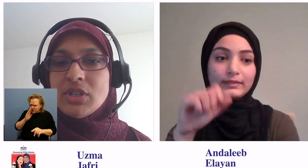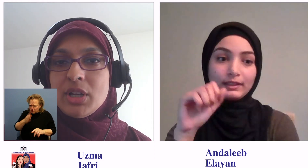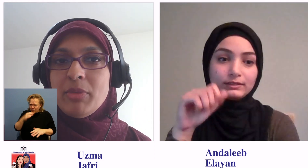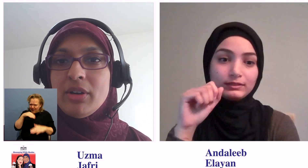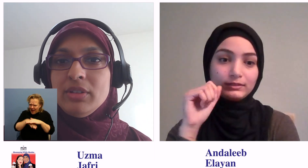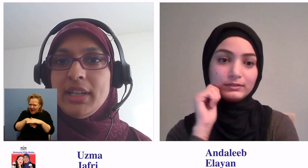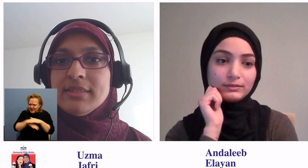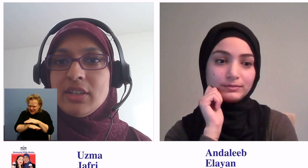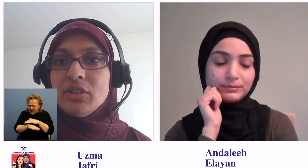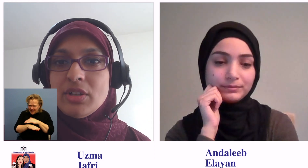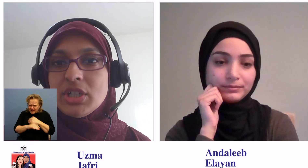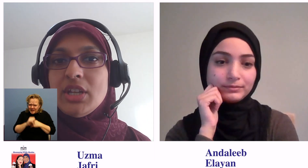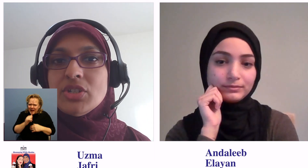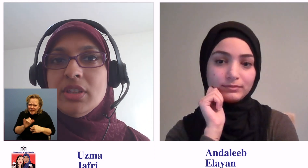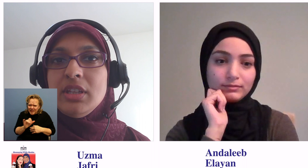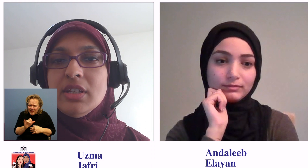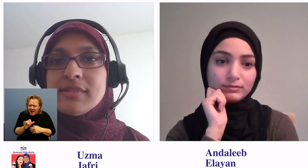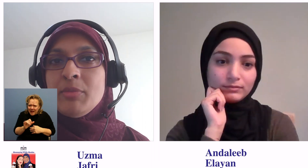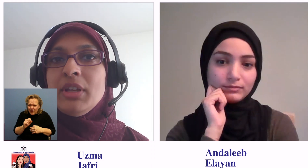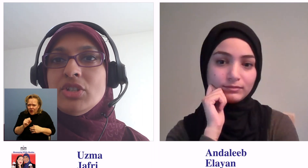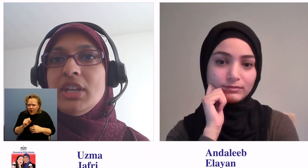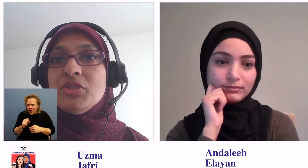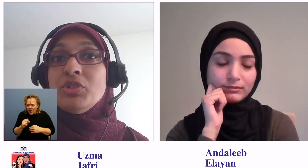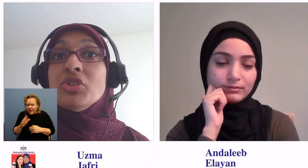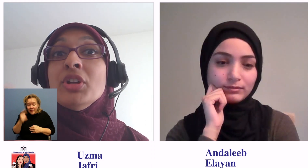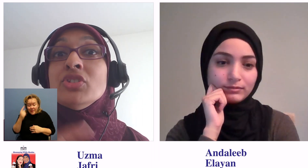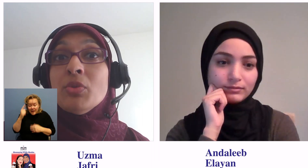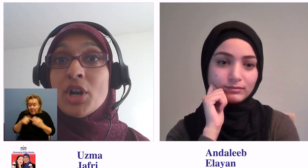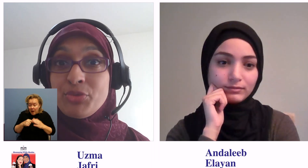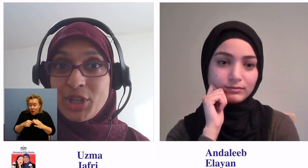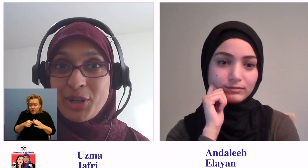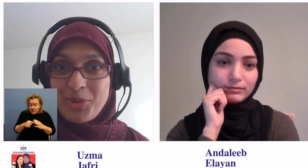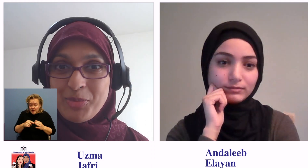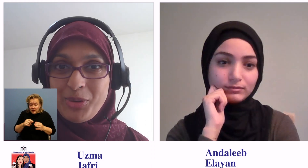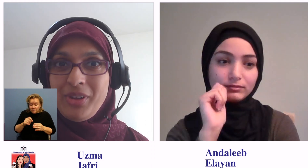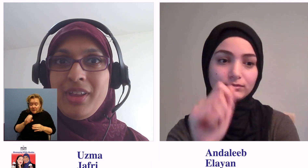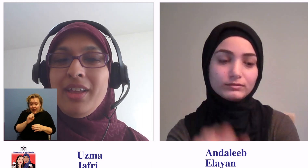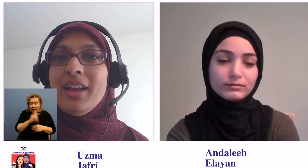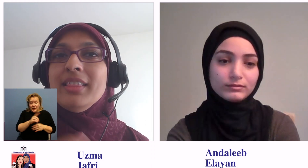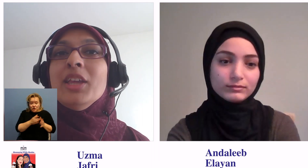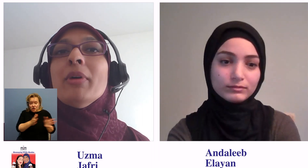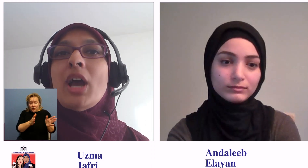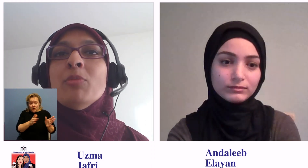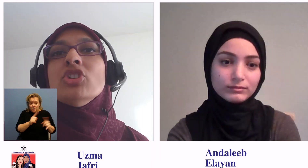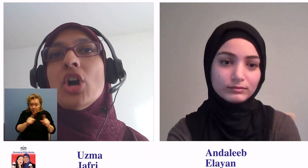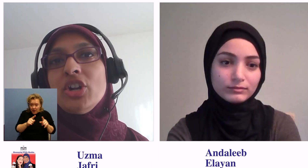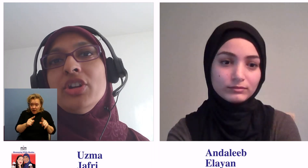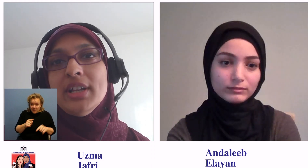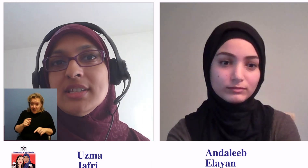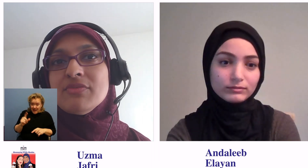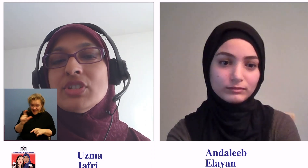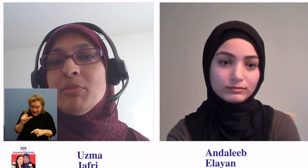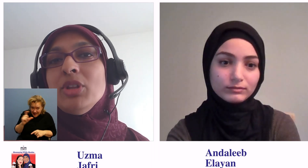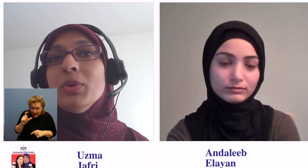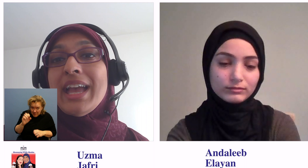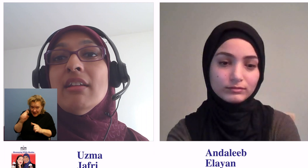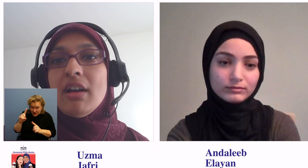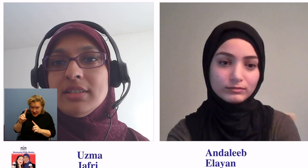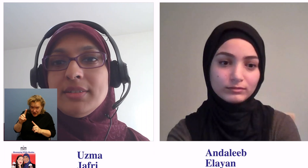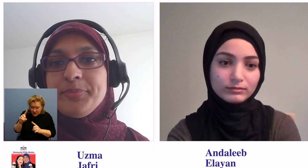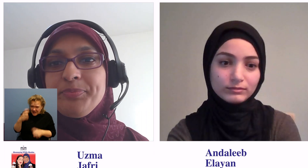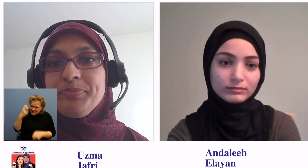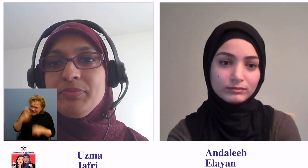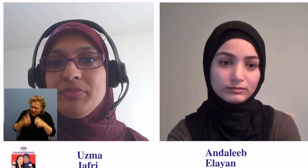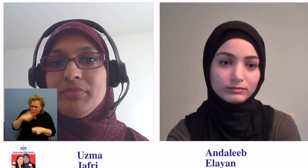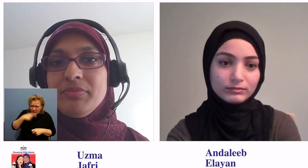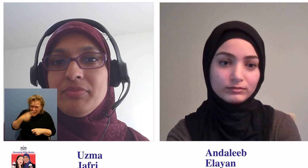let's not even talk about like secular education, the Islamic education, which is already so hard for hearing people. Think about how much harder it is for somebody who cannot.